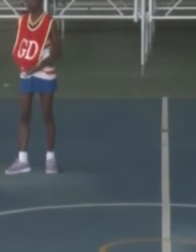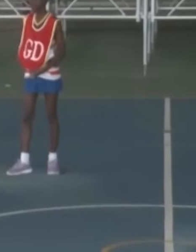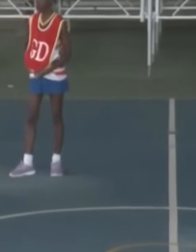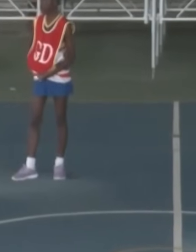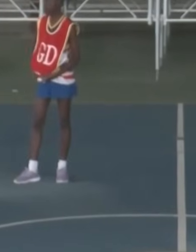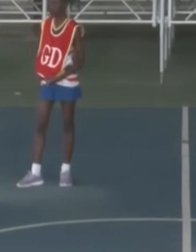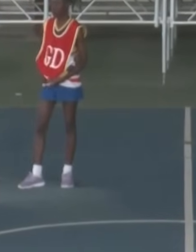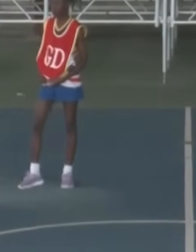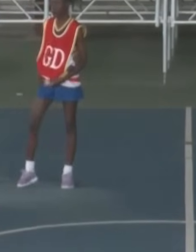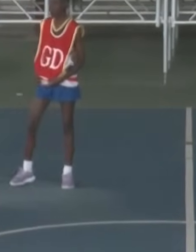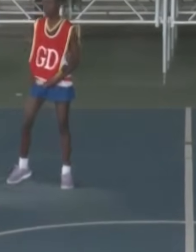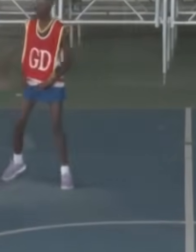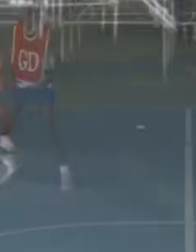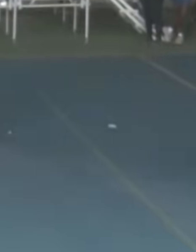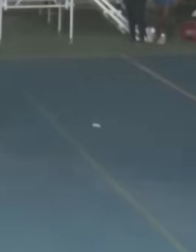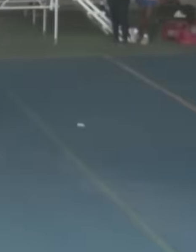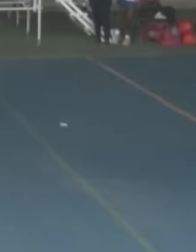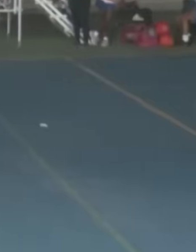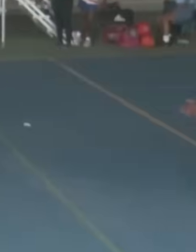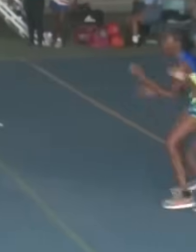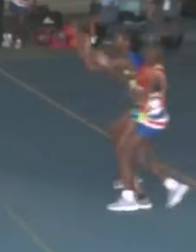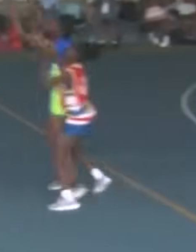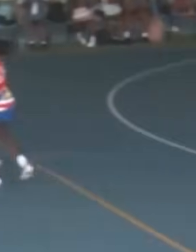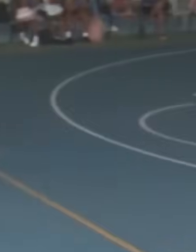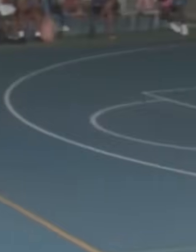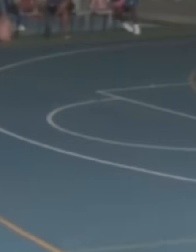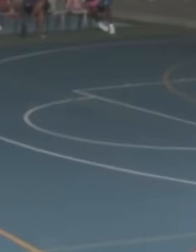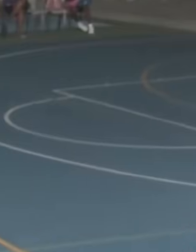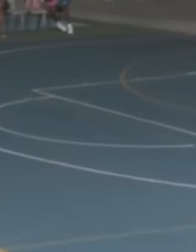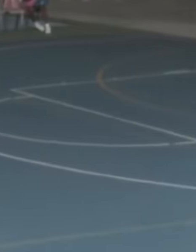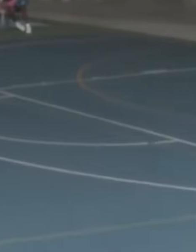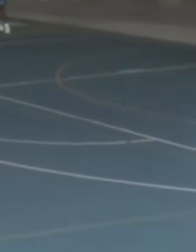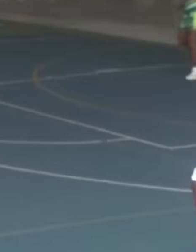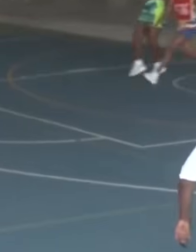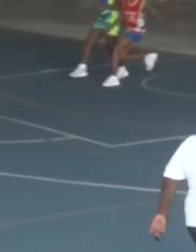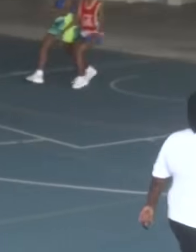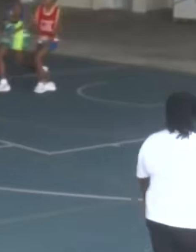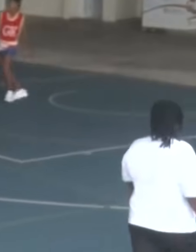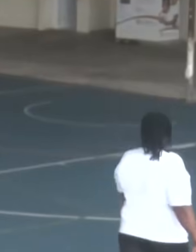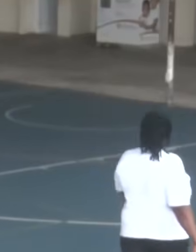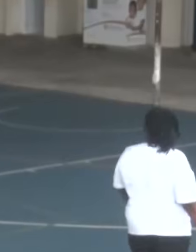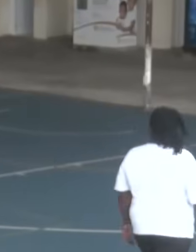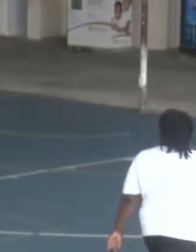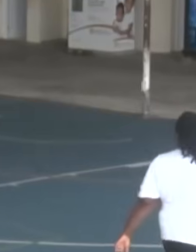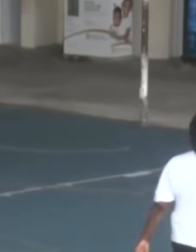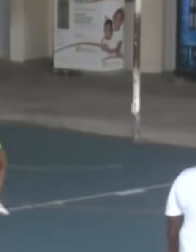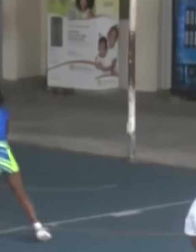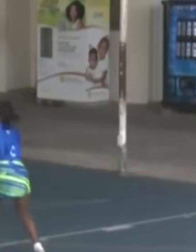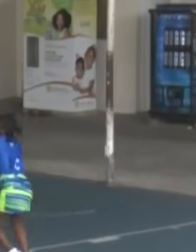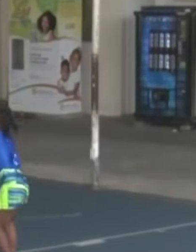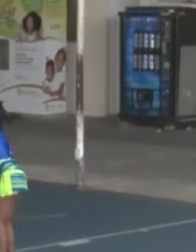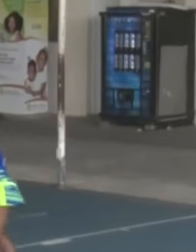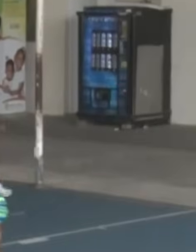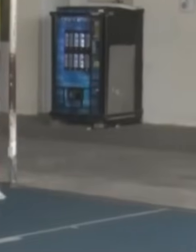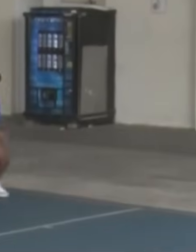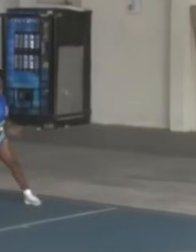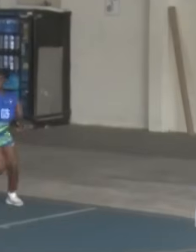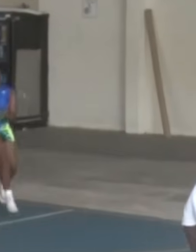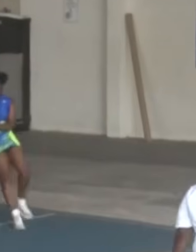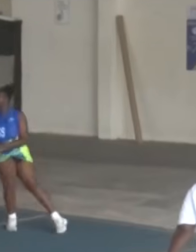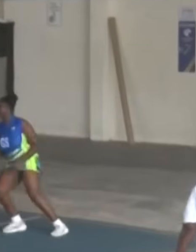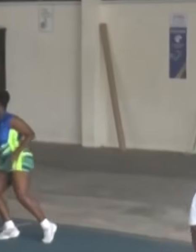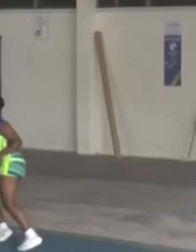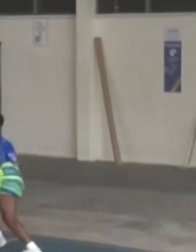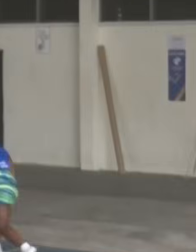hosts in this matchup. First half action, and this is Carifta Games silver medalist Shania Motley showing